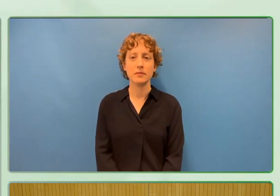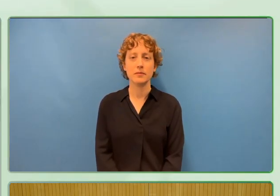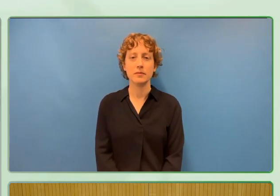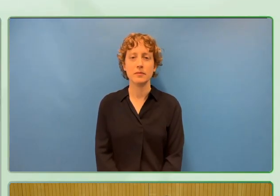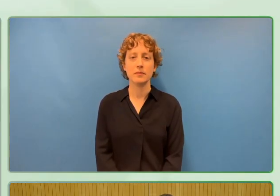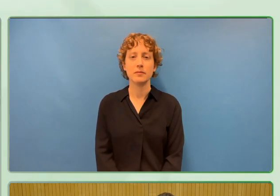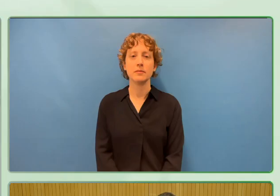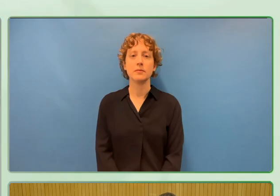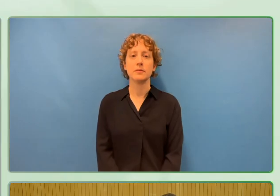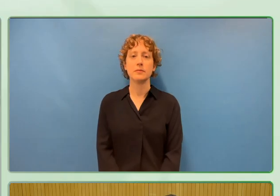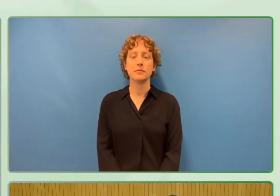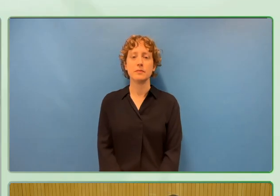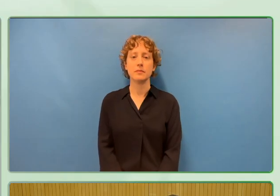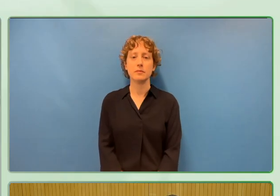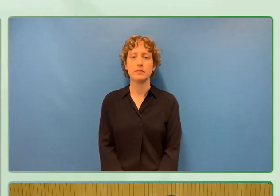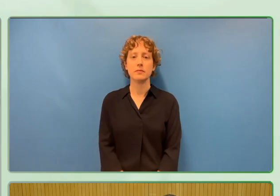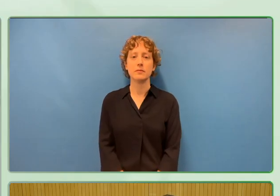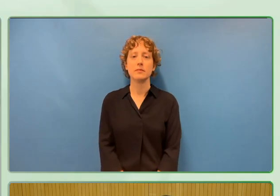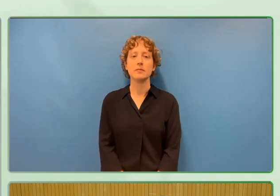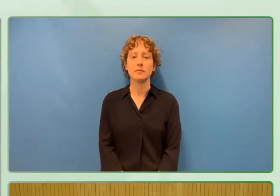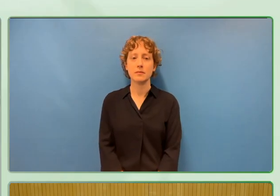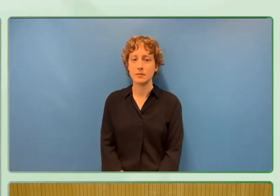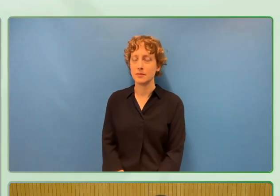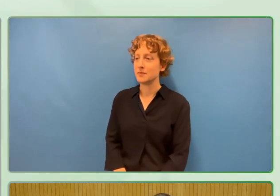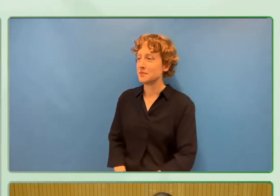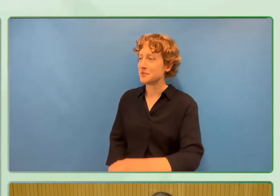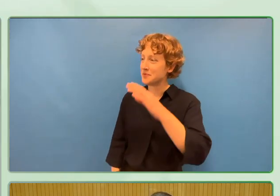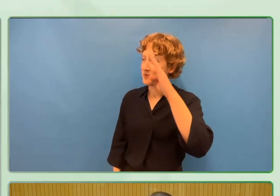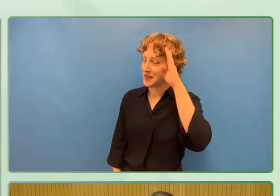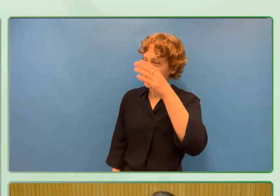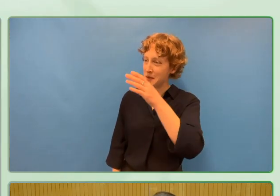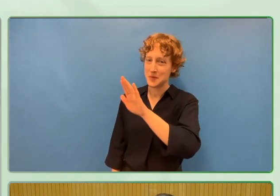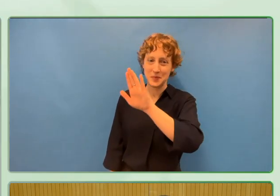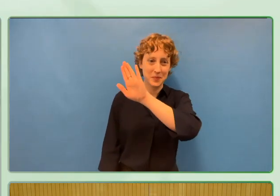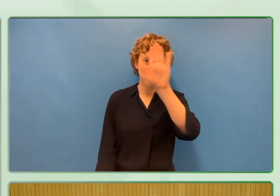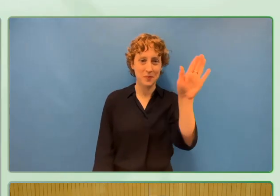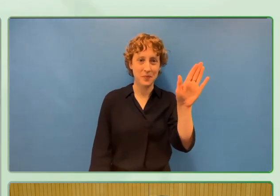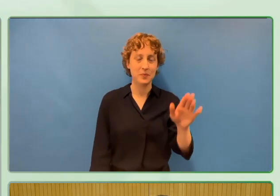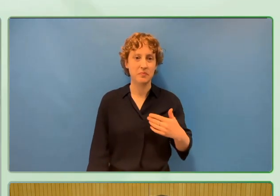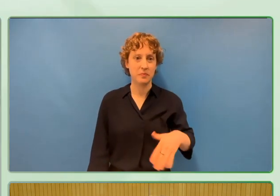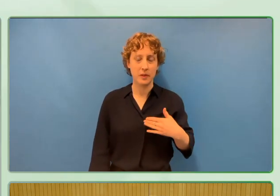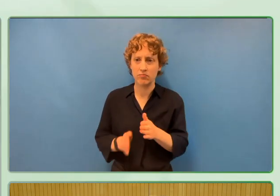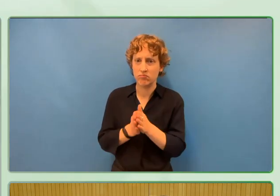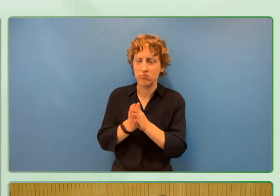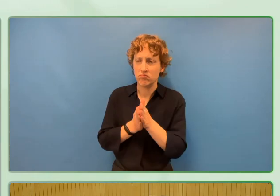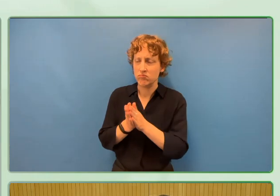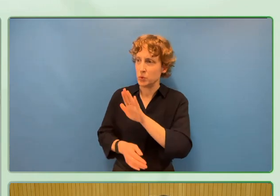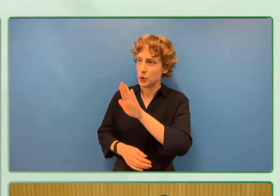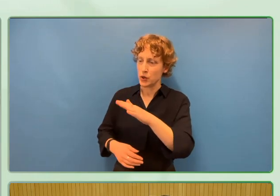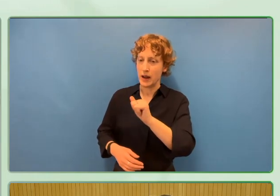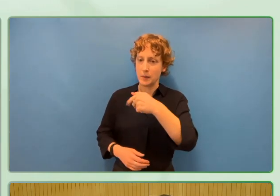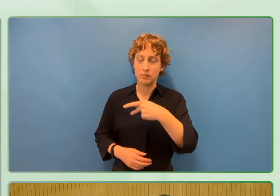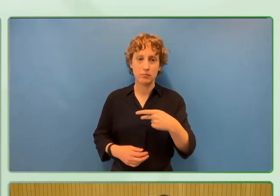Yep. So, hello, everyone. And I have to say, we are really interested in your app. So we have had some discussions